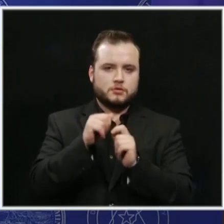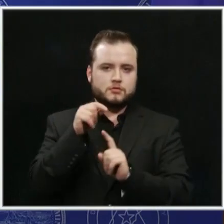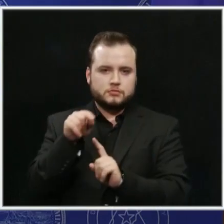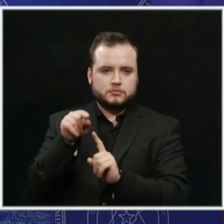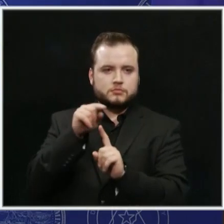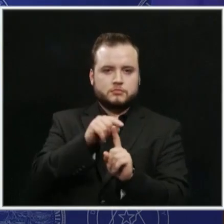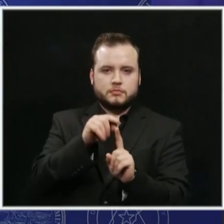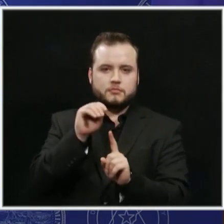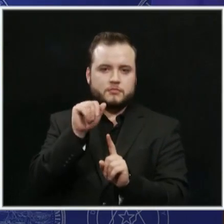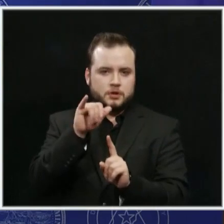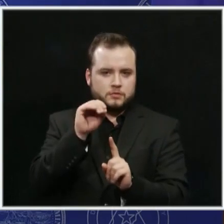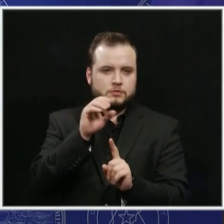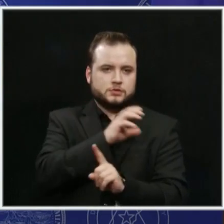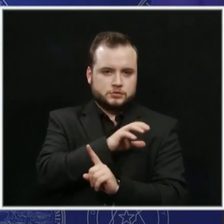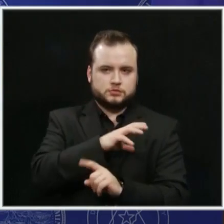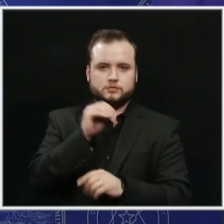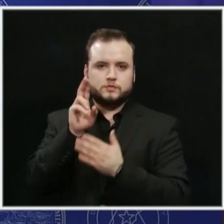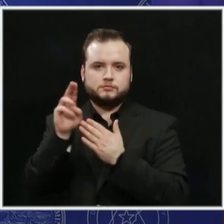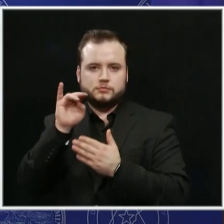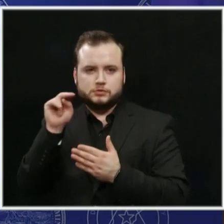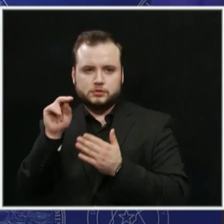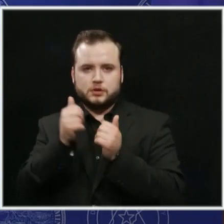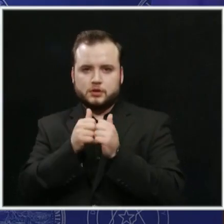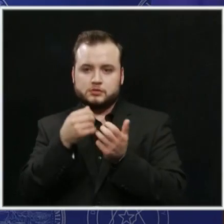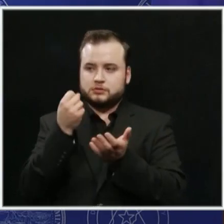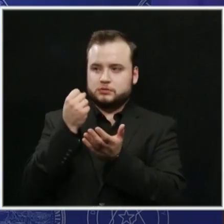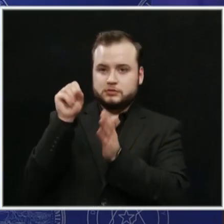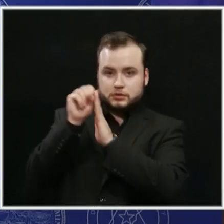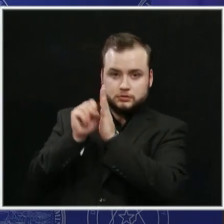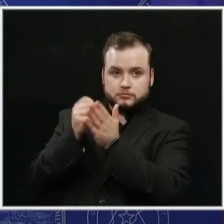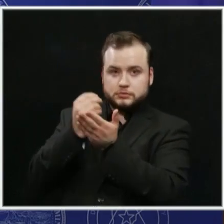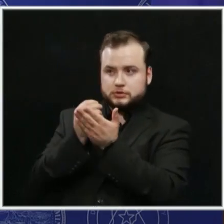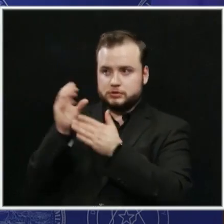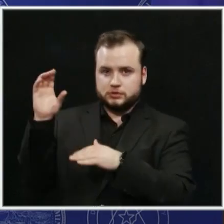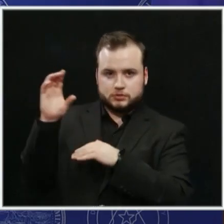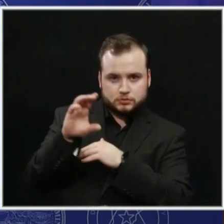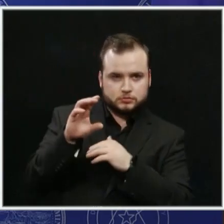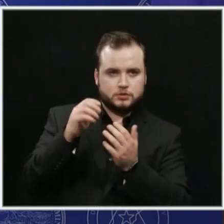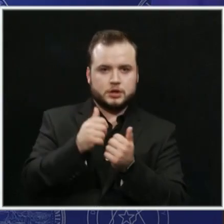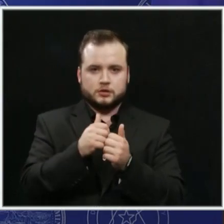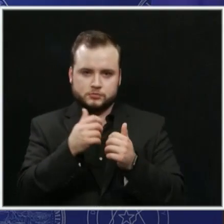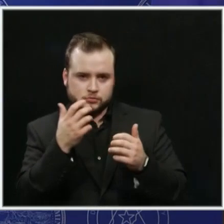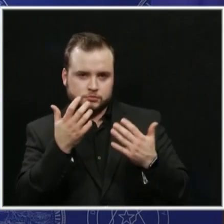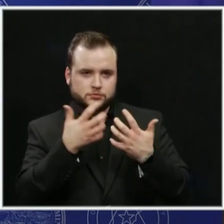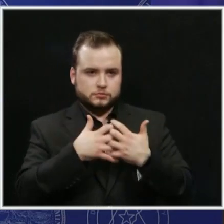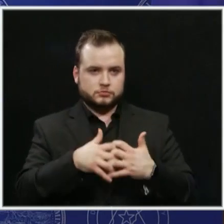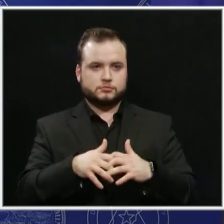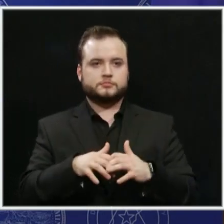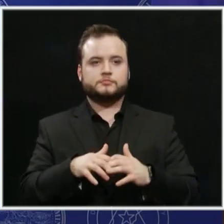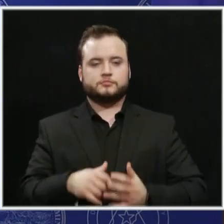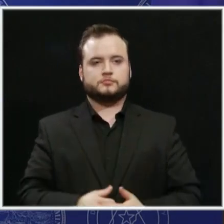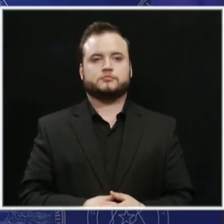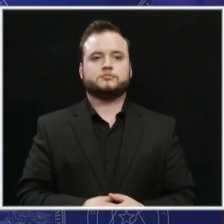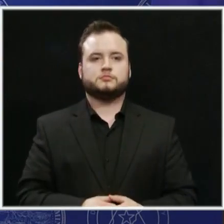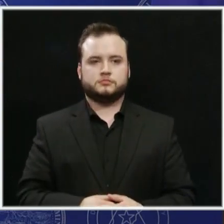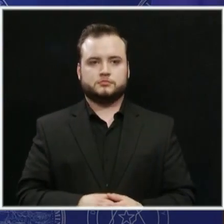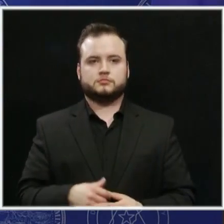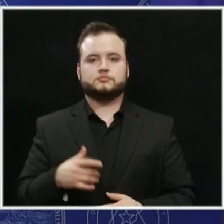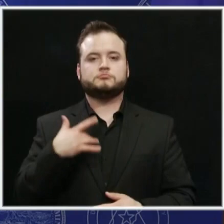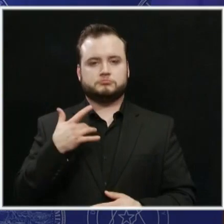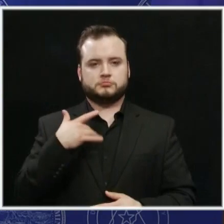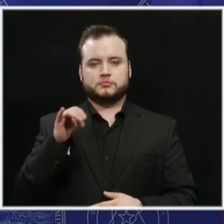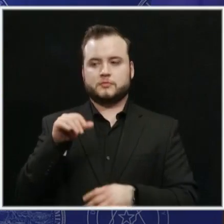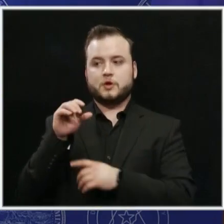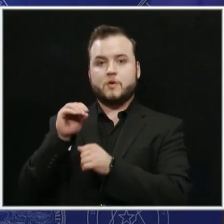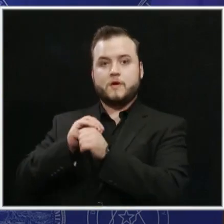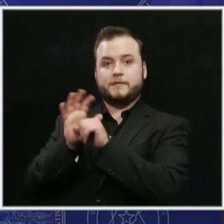for the state to get this deal in place. We think the COVID-19 fund that the legislature gave us would be the place to start with this, but I think there's a